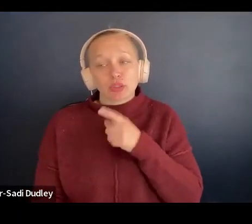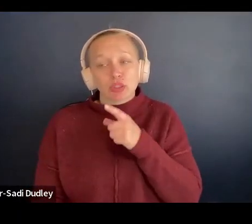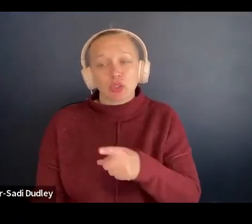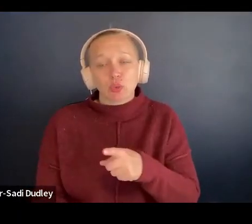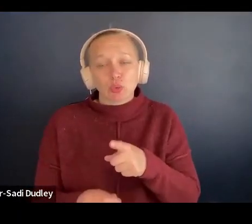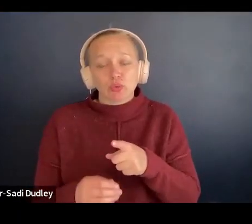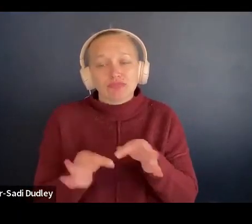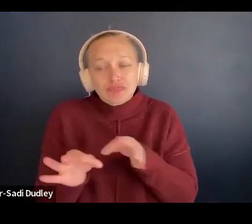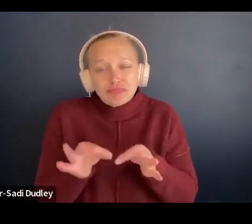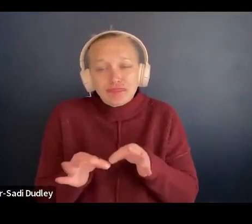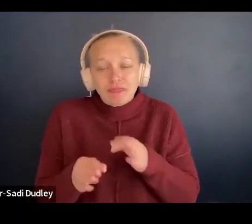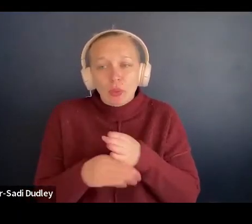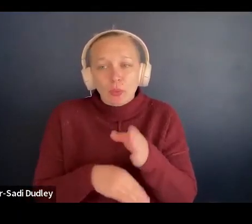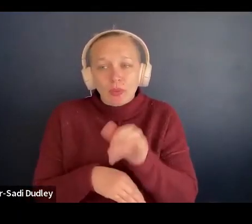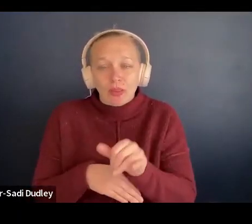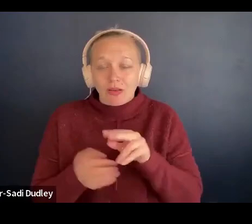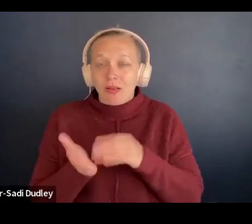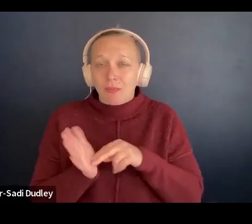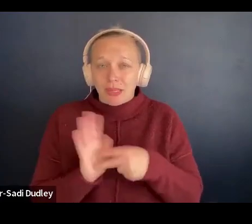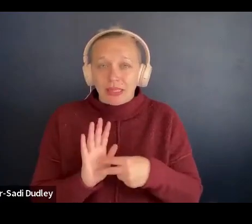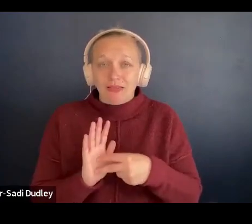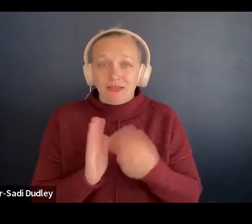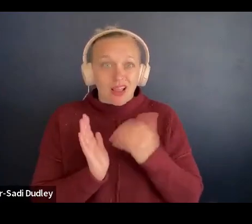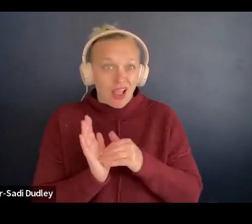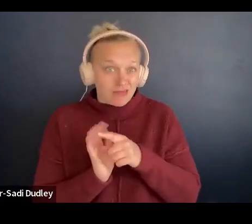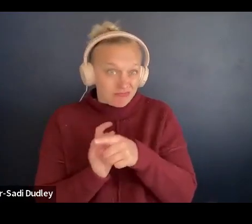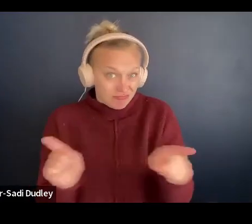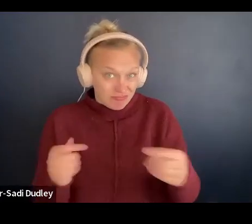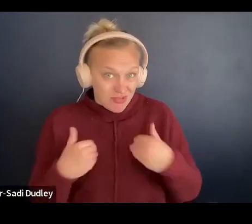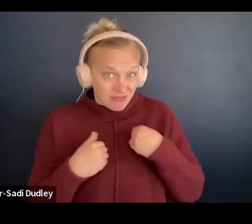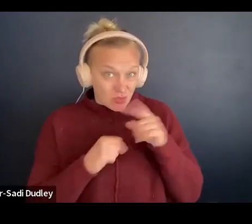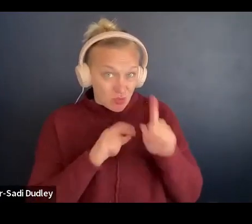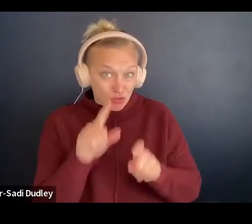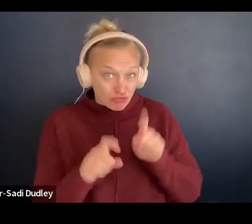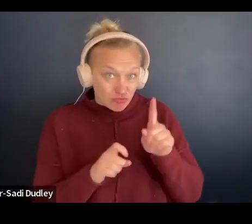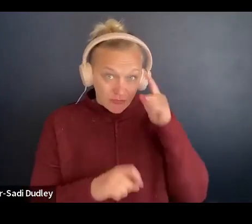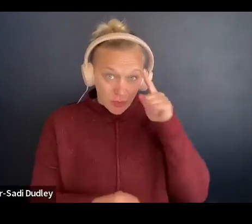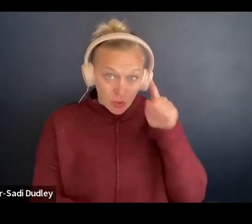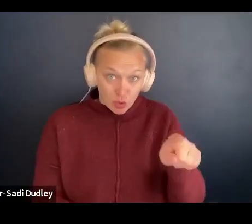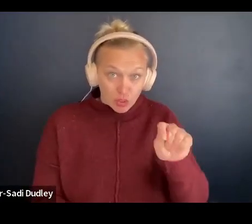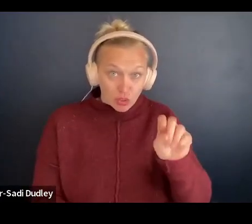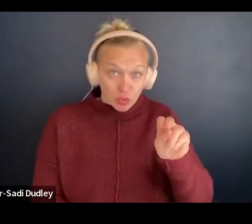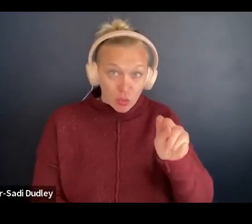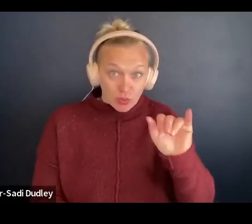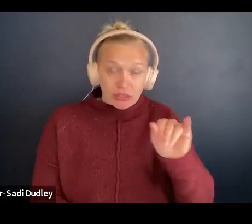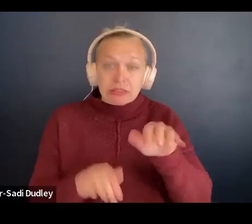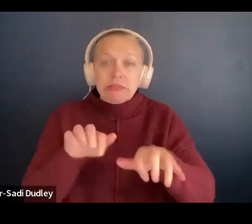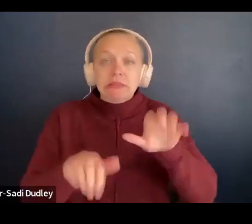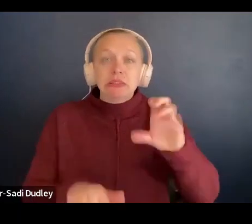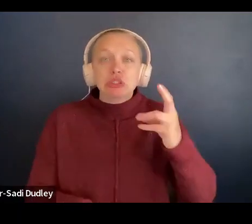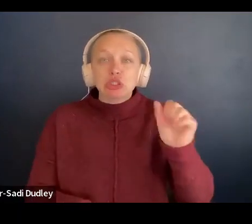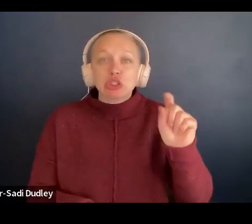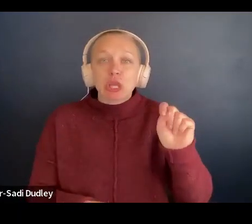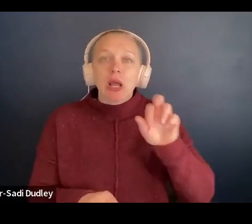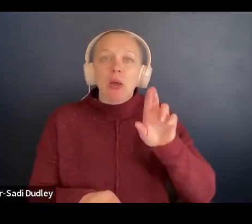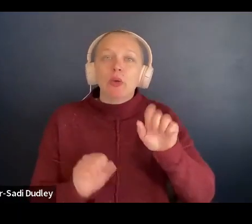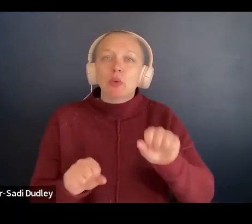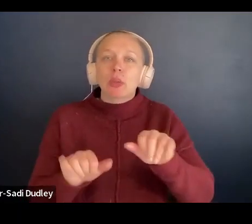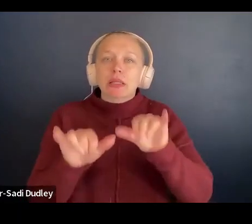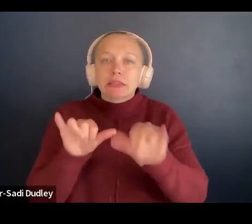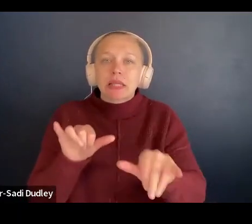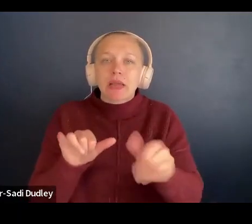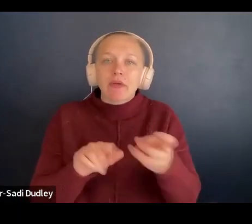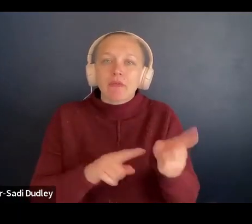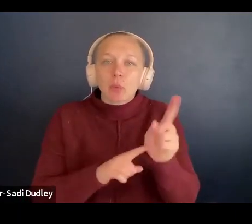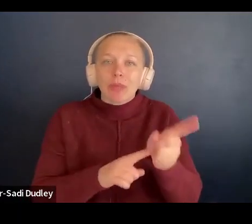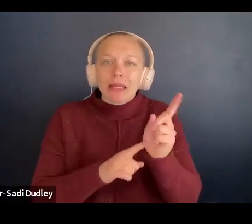going through that. And like Tony said, if anybody has questions, feel free to put them in the chat. Otherwise, if you want to hang on for